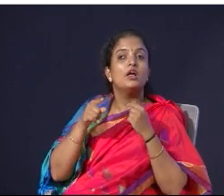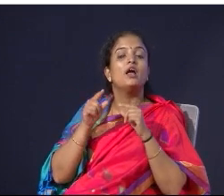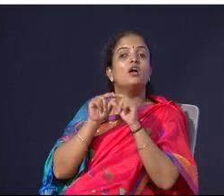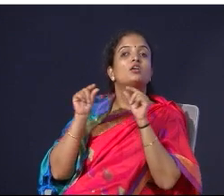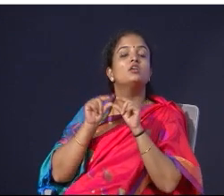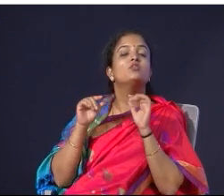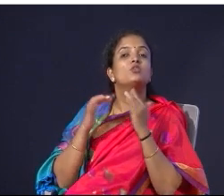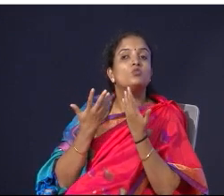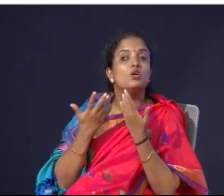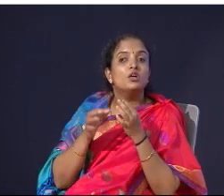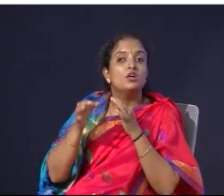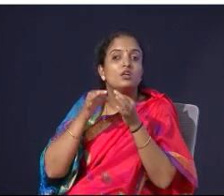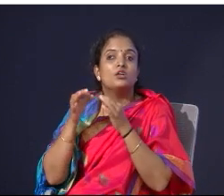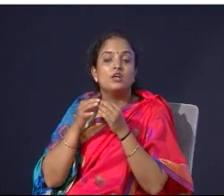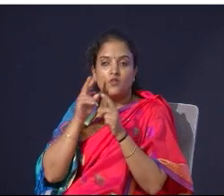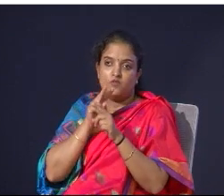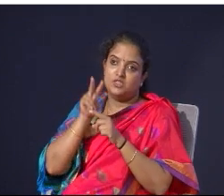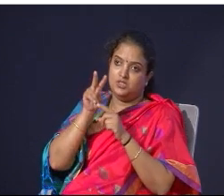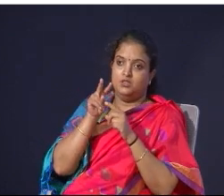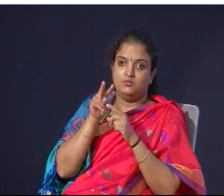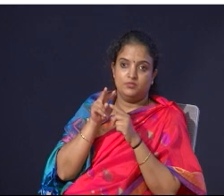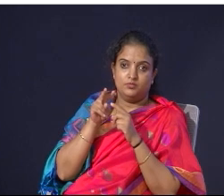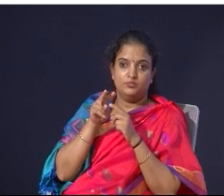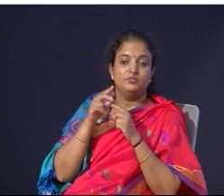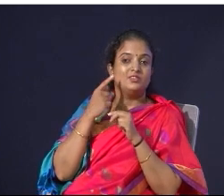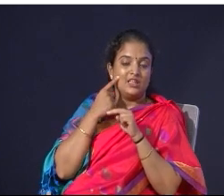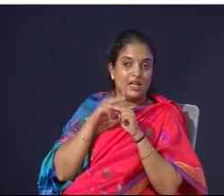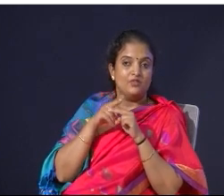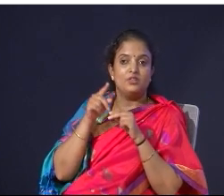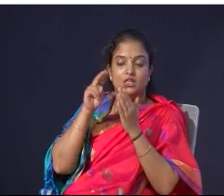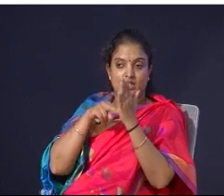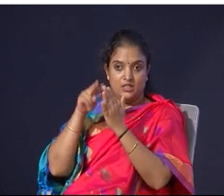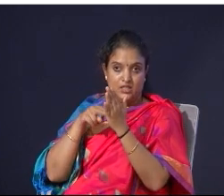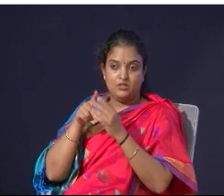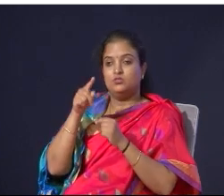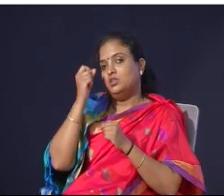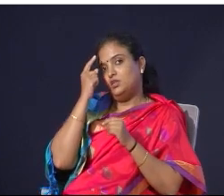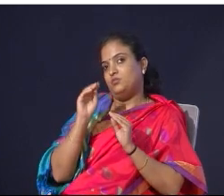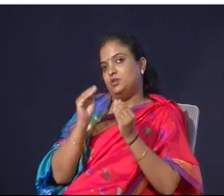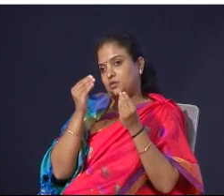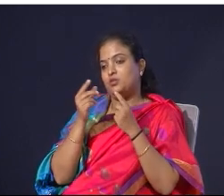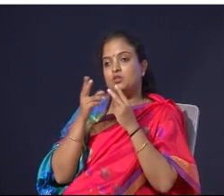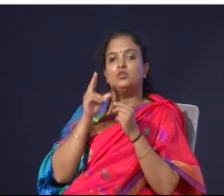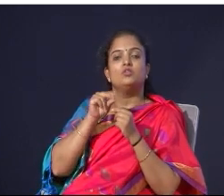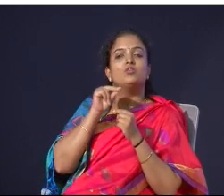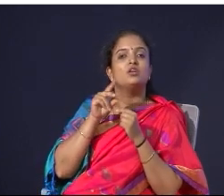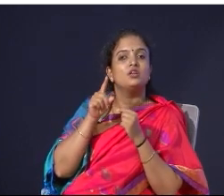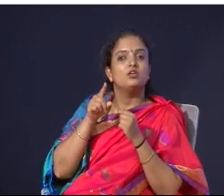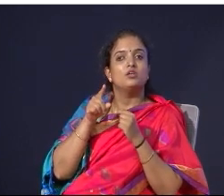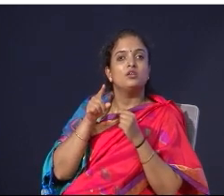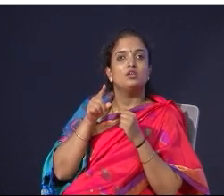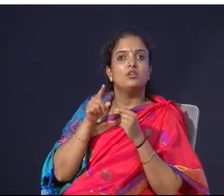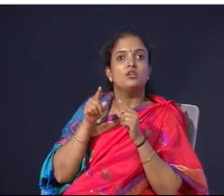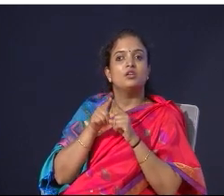definition of vision stimulation. So when I read it, you'll understand what it is talking about. The area of the brain that